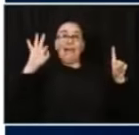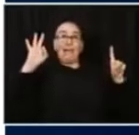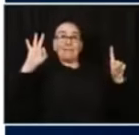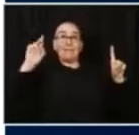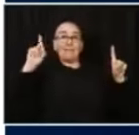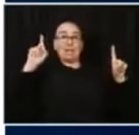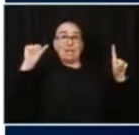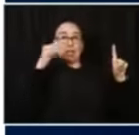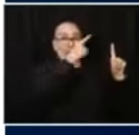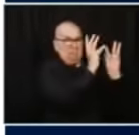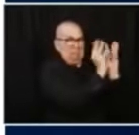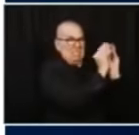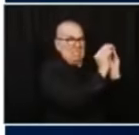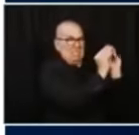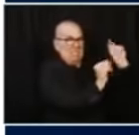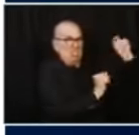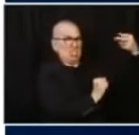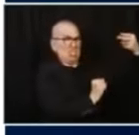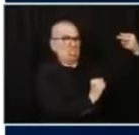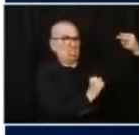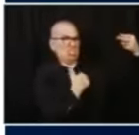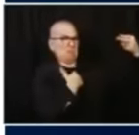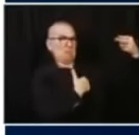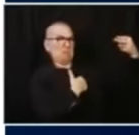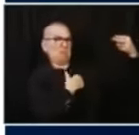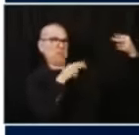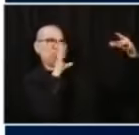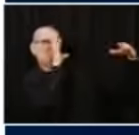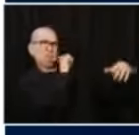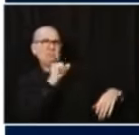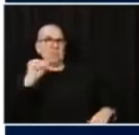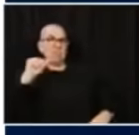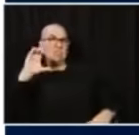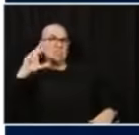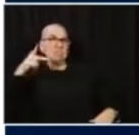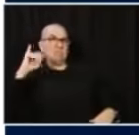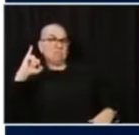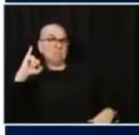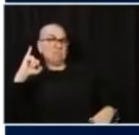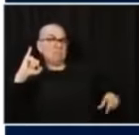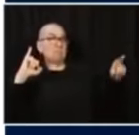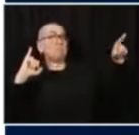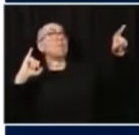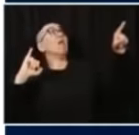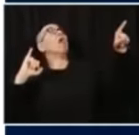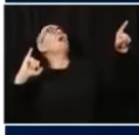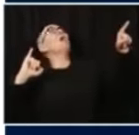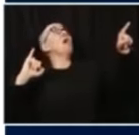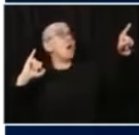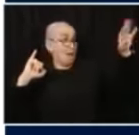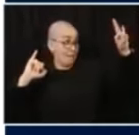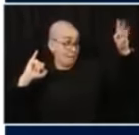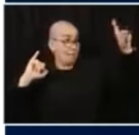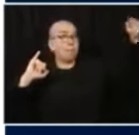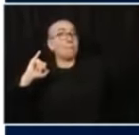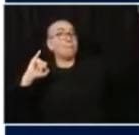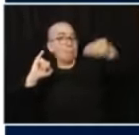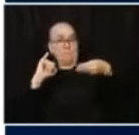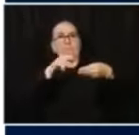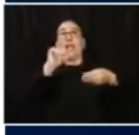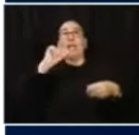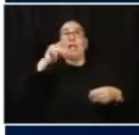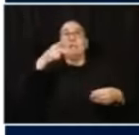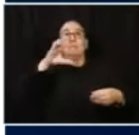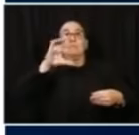expect the ACIP to then, after FDA makes a decision on the vaccine, ACIP will meet to make a recommendation. And